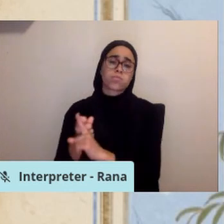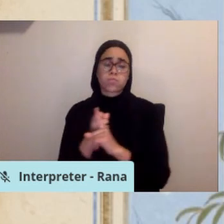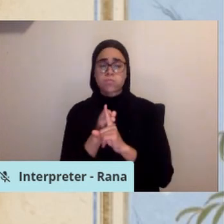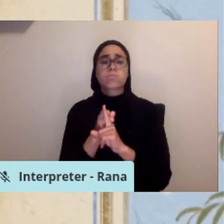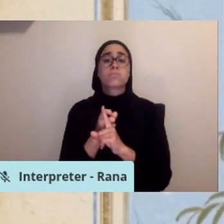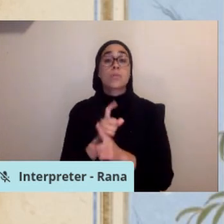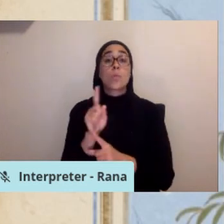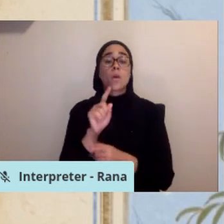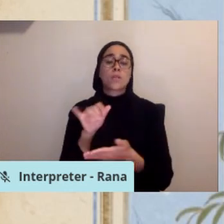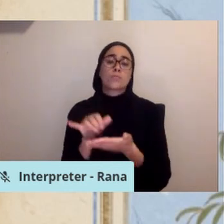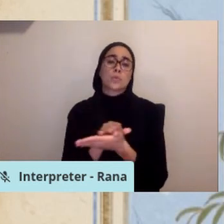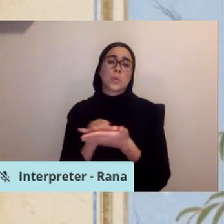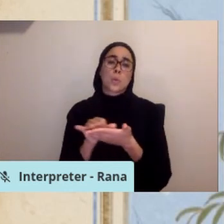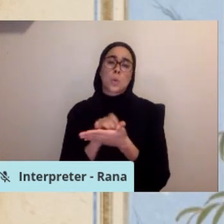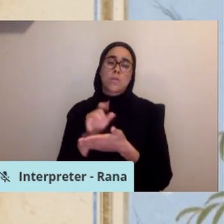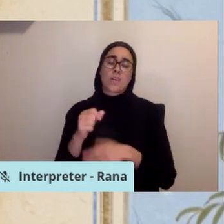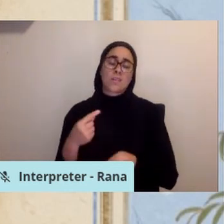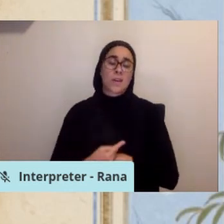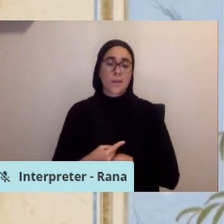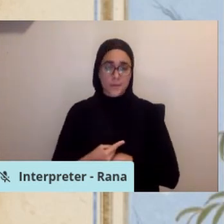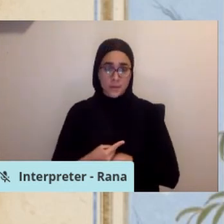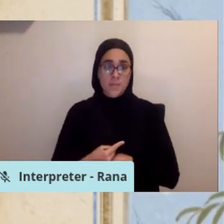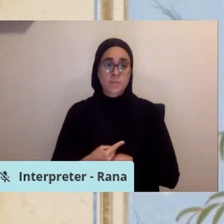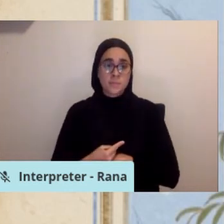York that day.